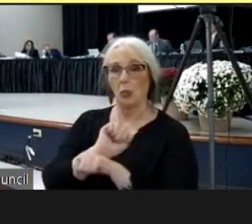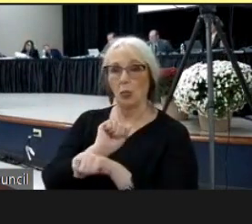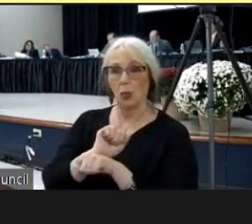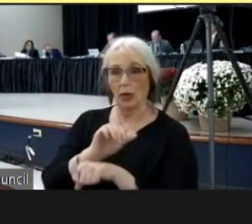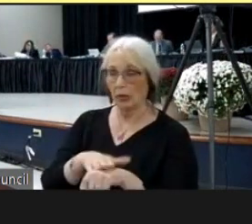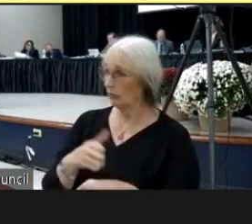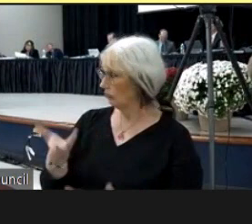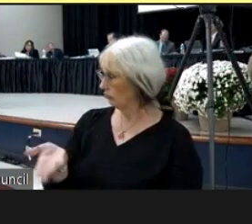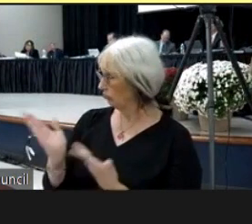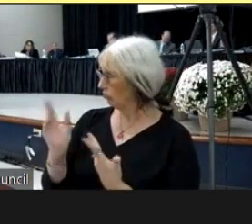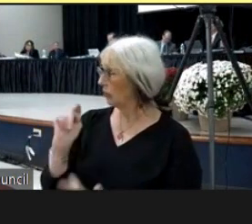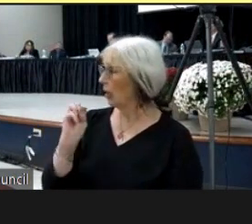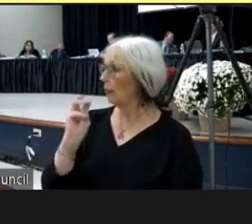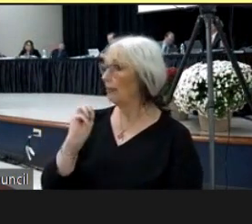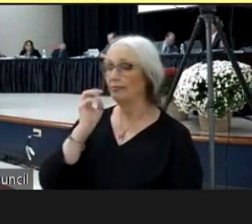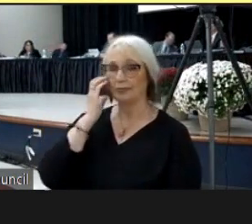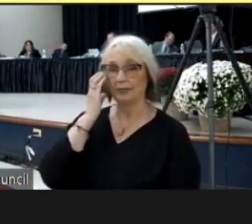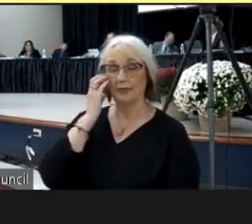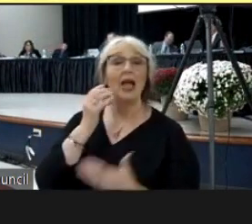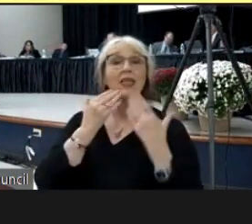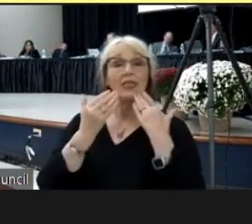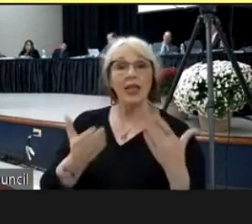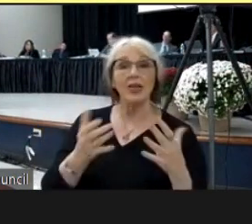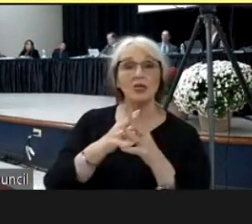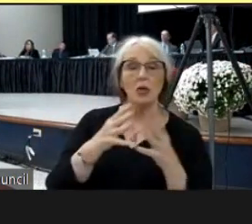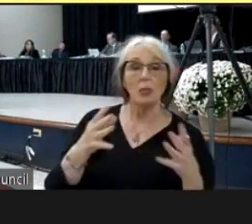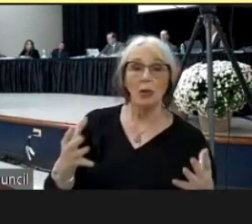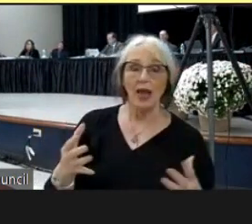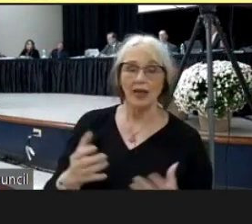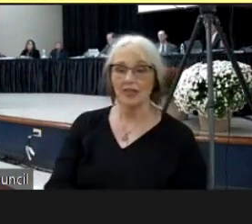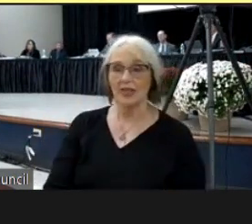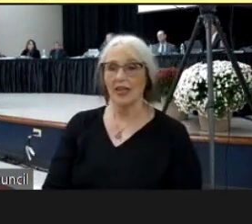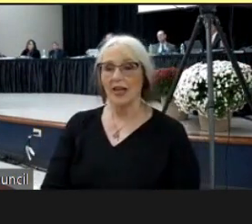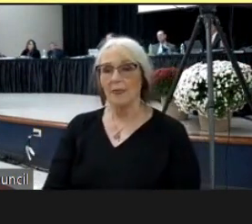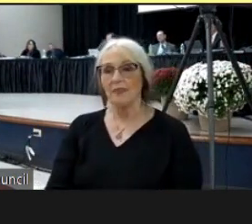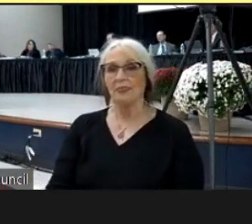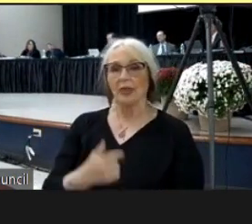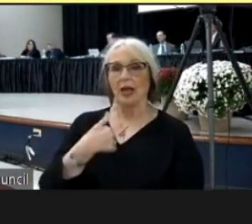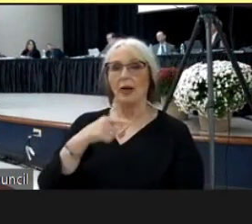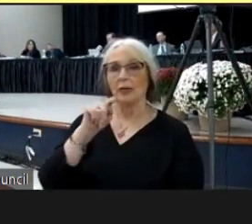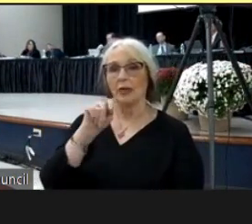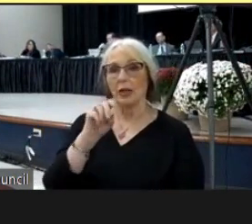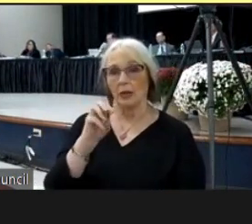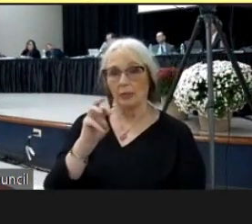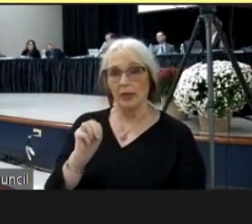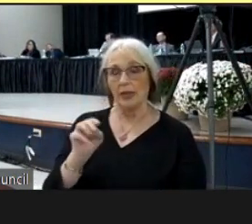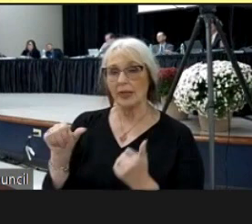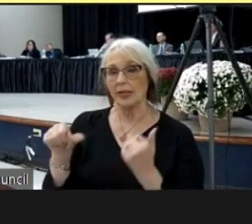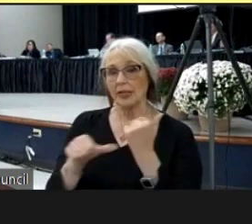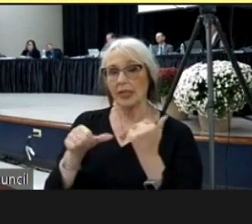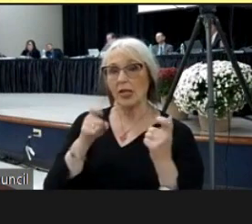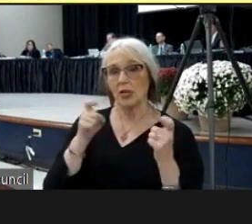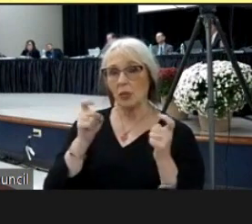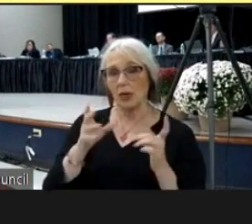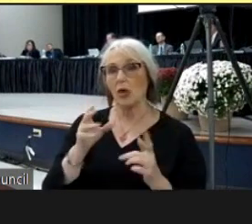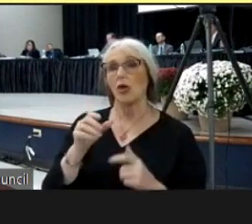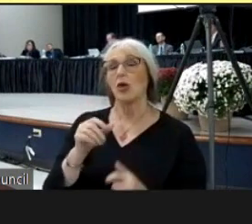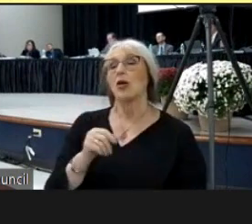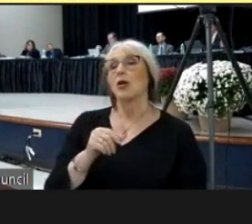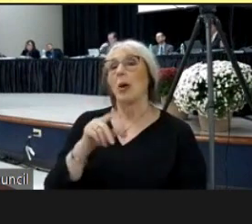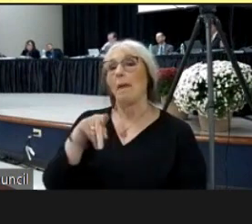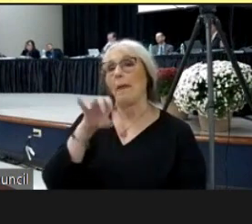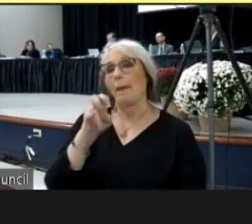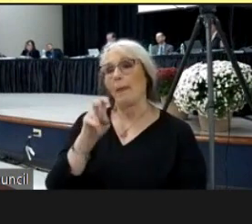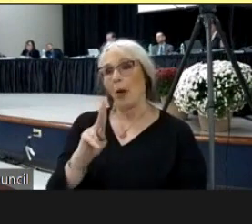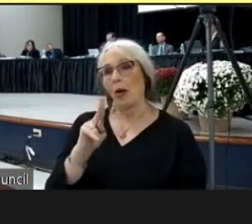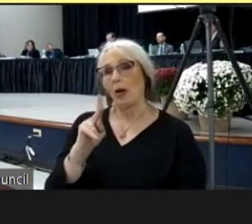Tom? So much, City Manager Ford. And again, I am Tom Balk, the Assistant Director of the Parks Department. Thank you all so much for the